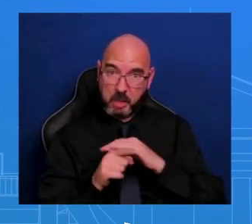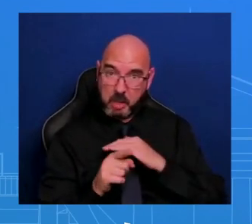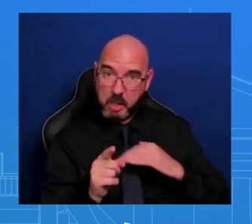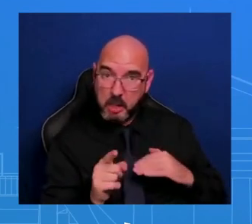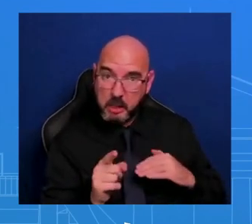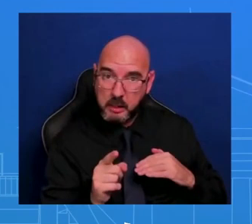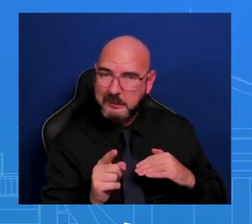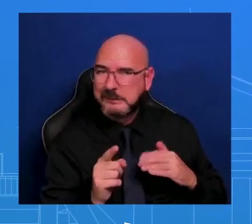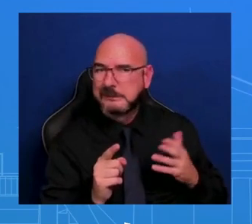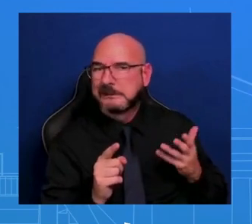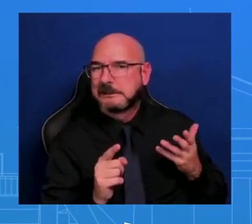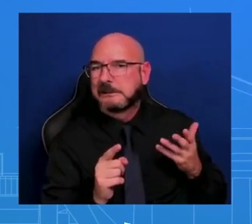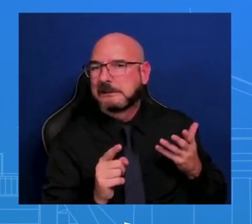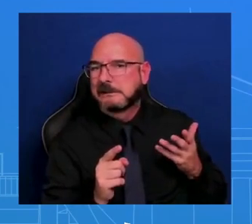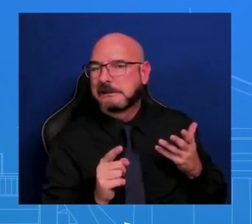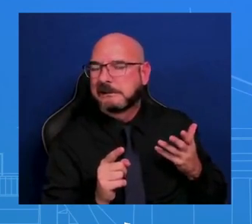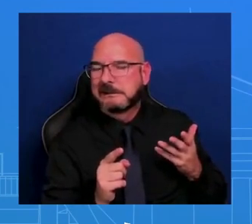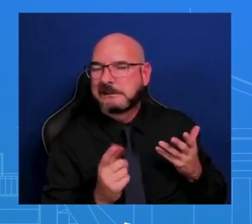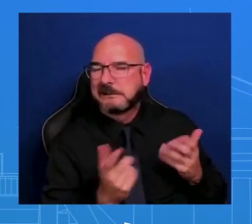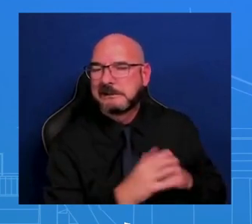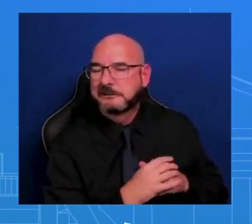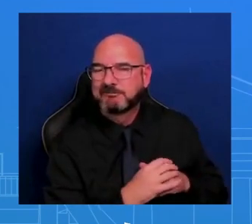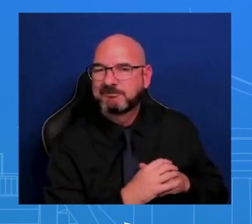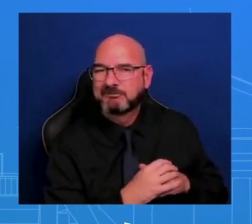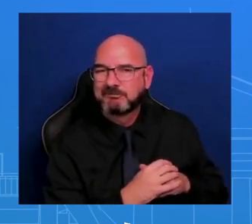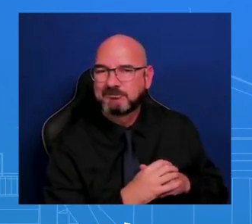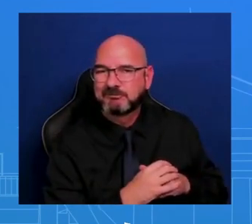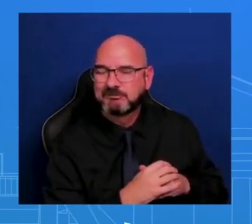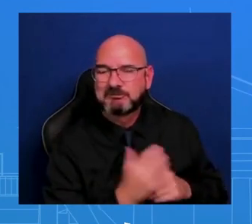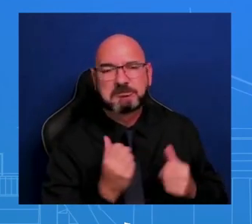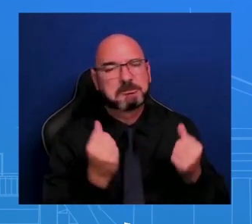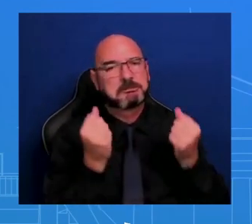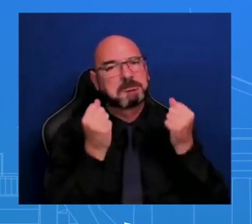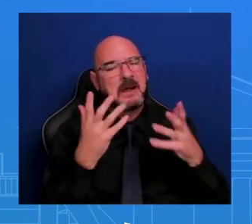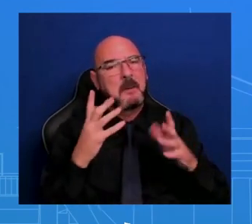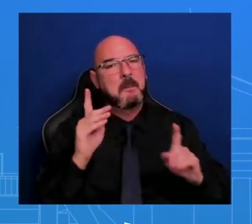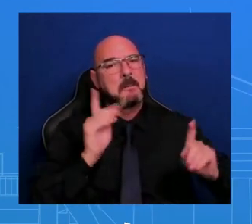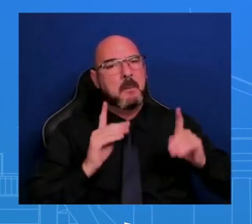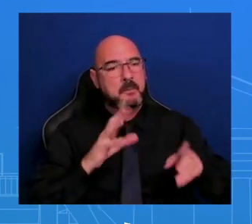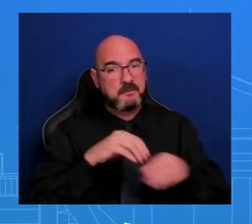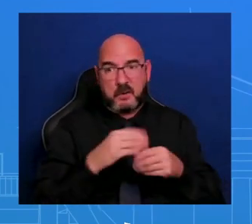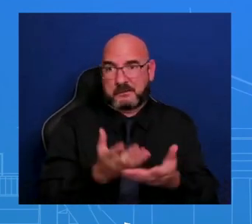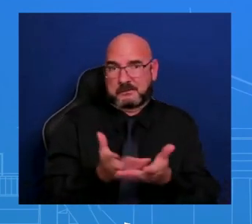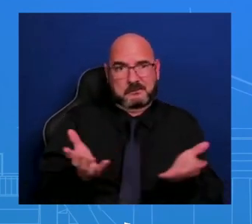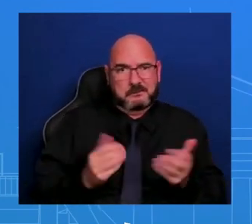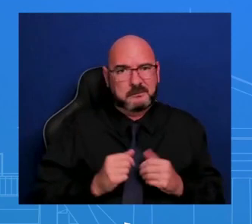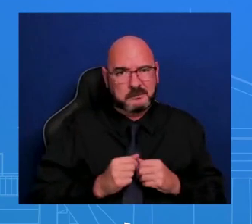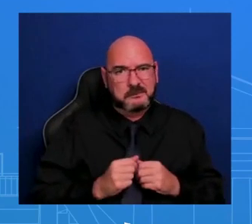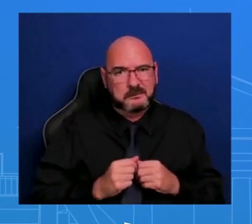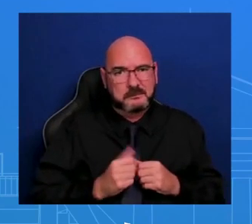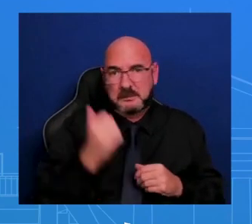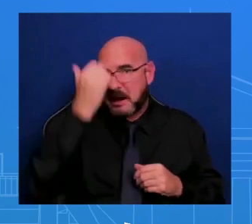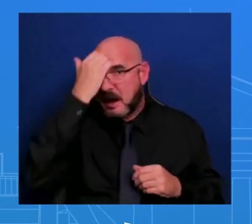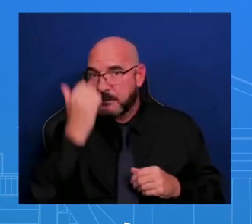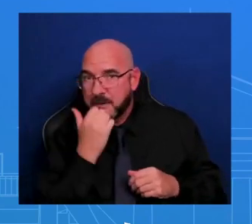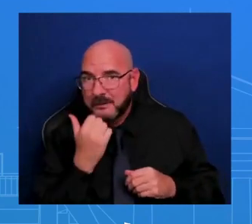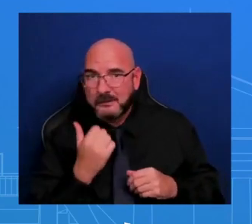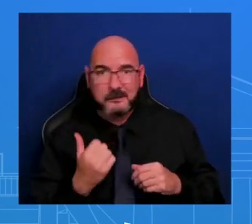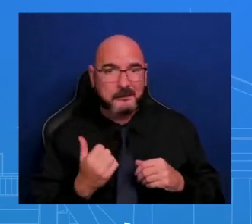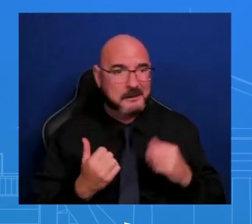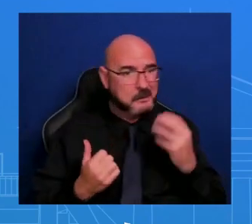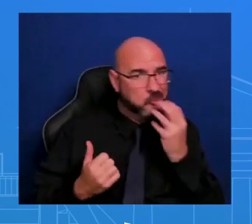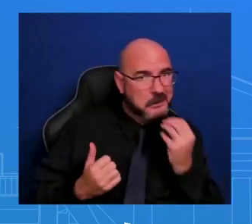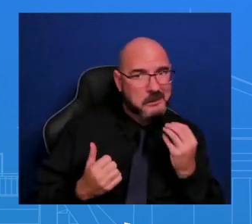So there's lots of players involved here. Hamas is obviously a player. Israel's a player. Egypt's a player. The UN is a player. And